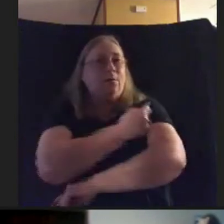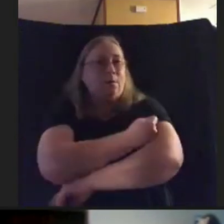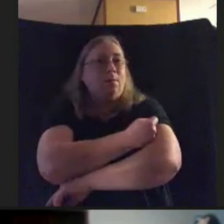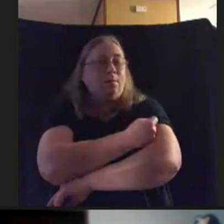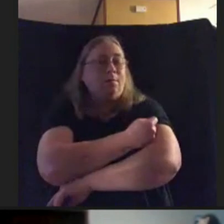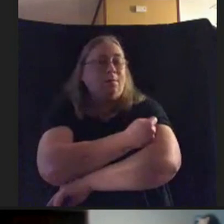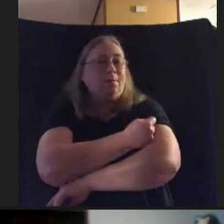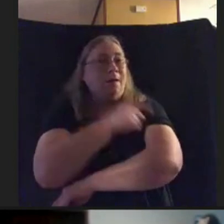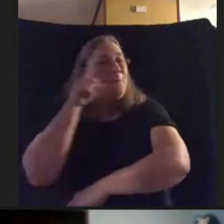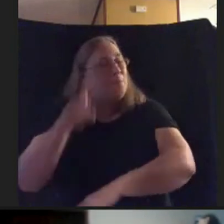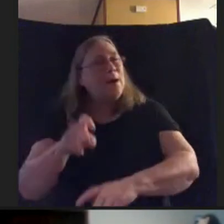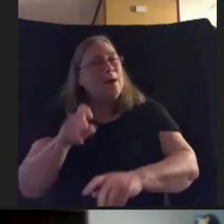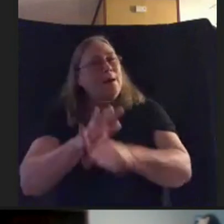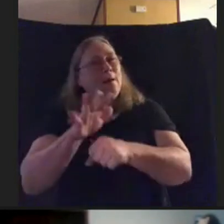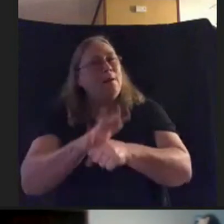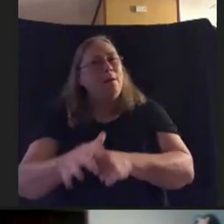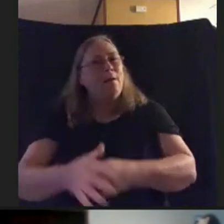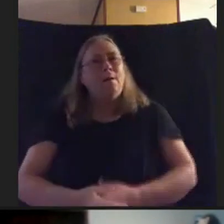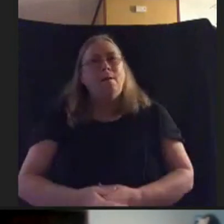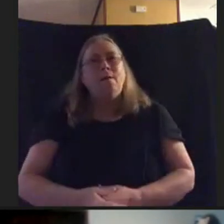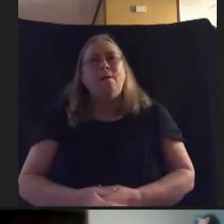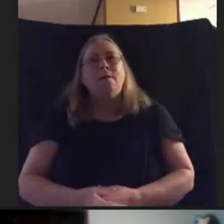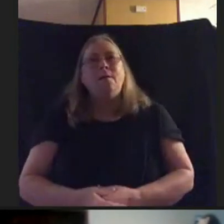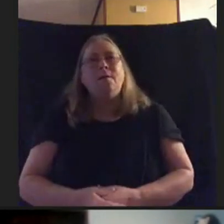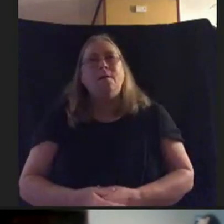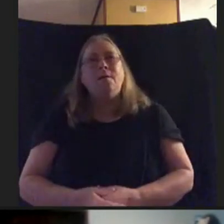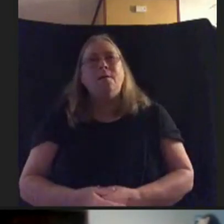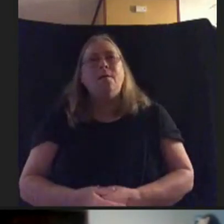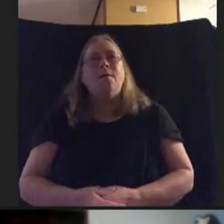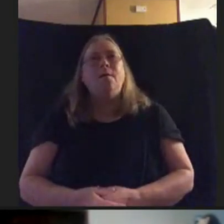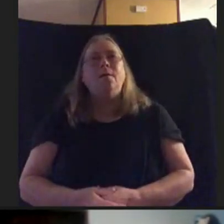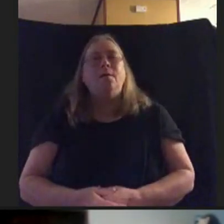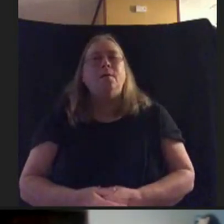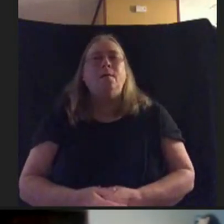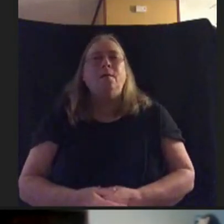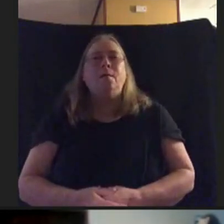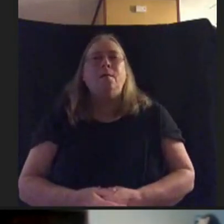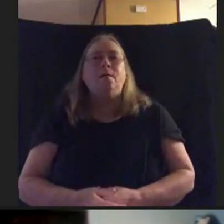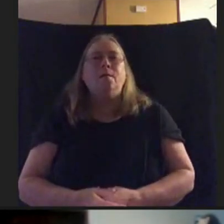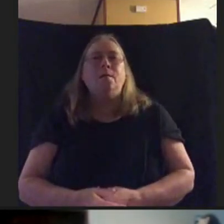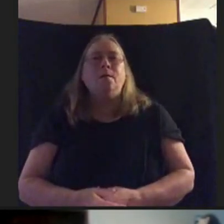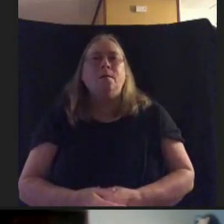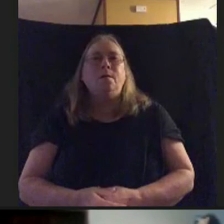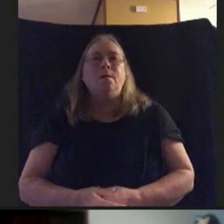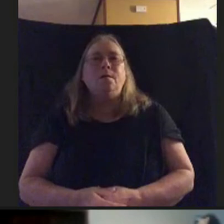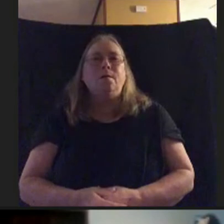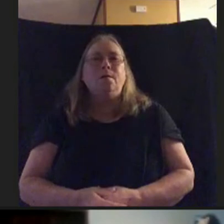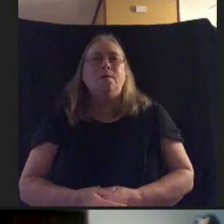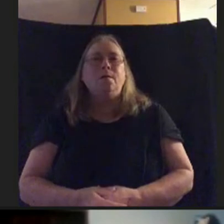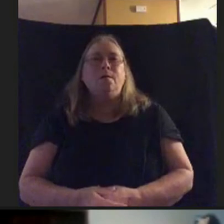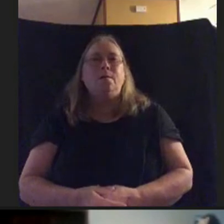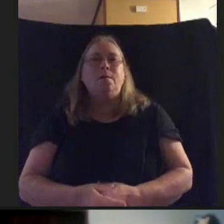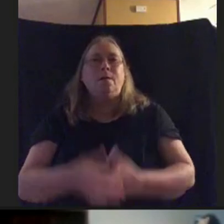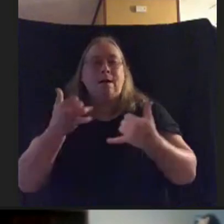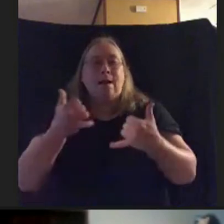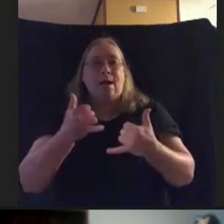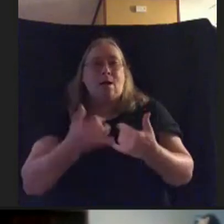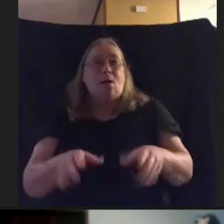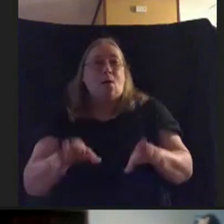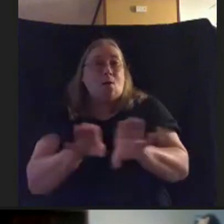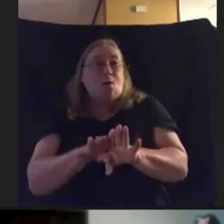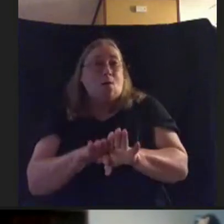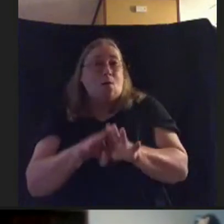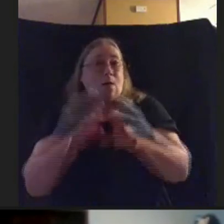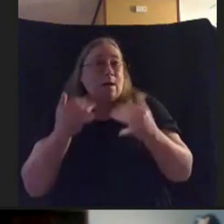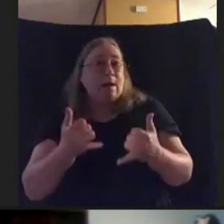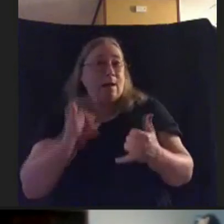right. Okay, so let me see. Okay, so I am going to close this out now. It appears